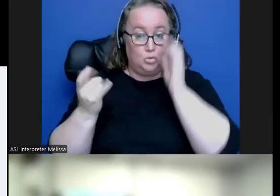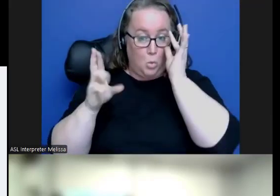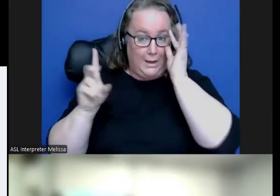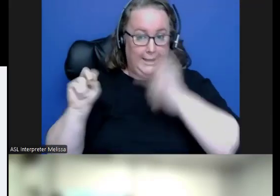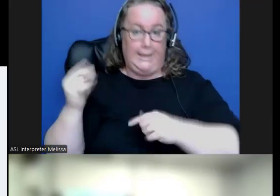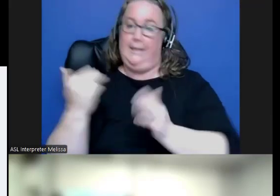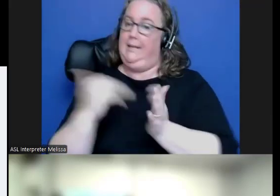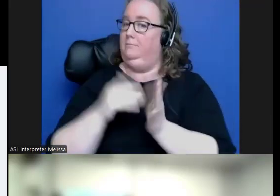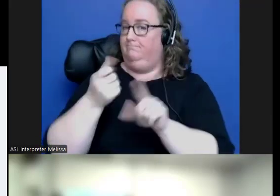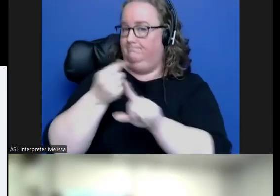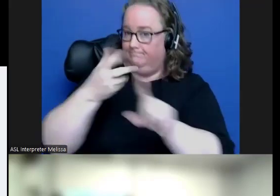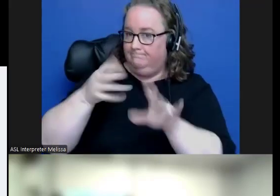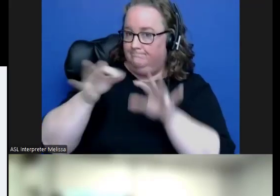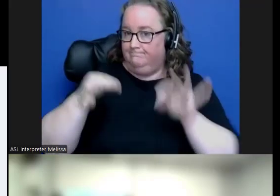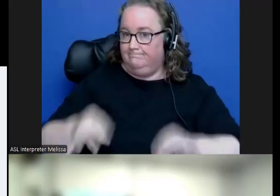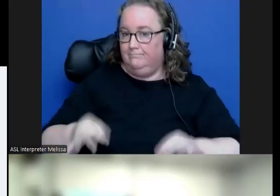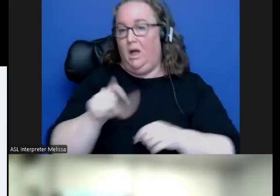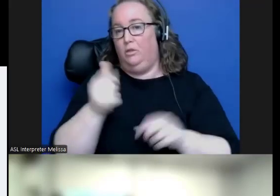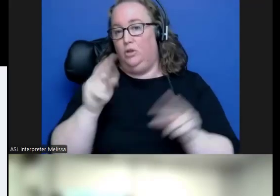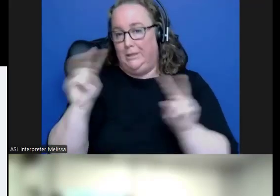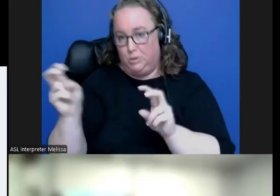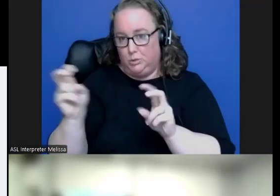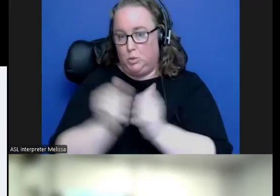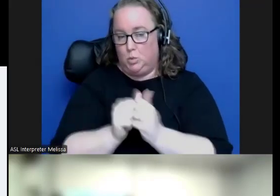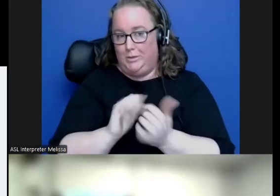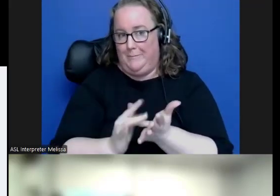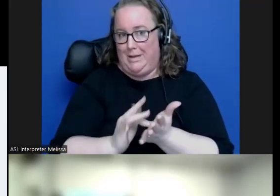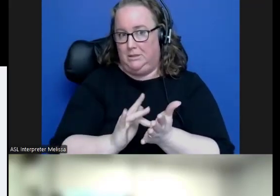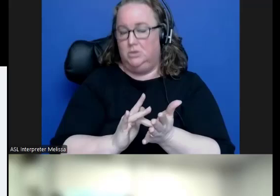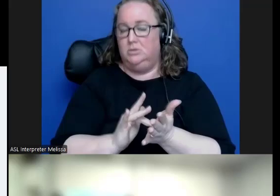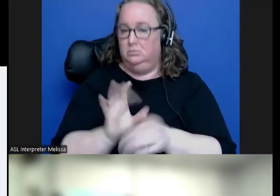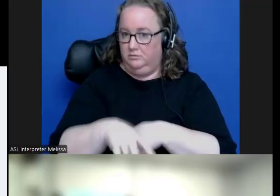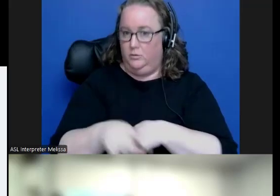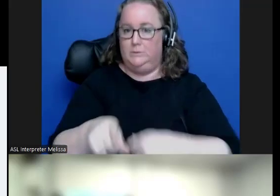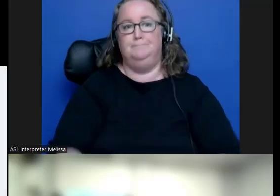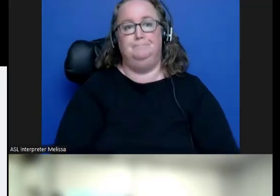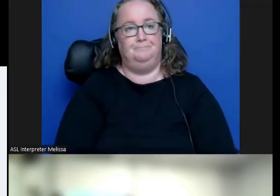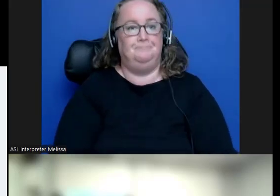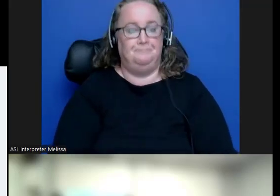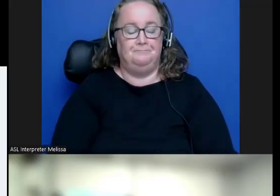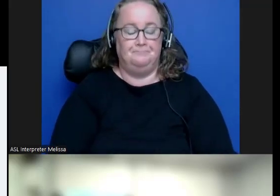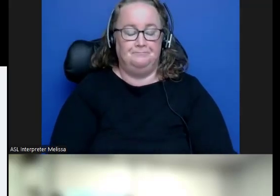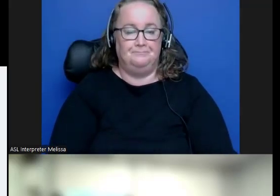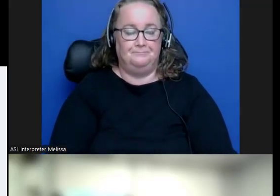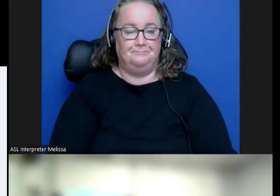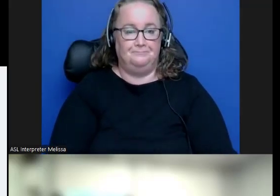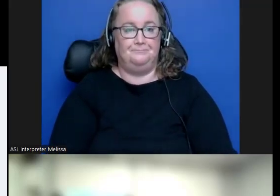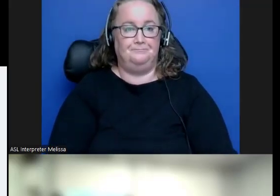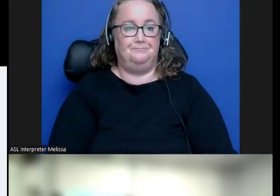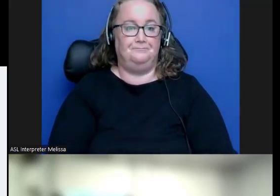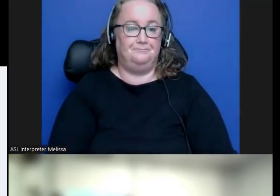Jordan to go over some additional issues with medication restraint practices.